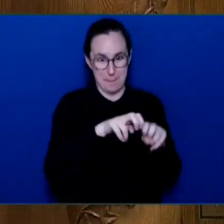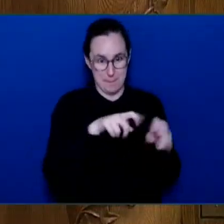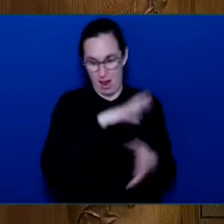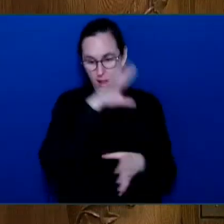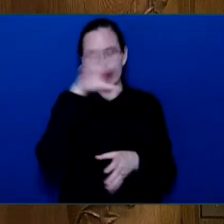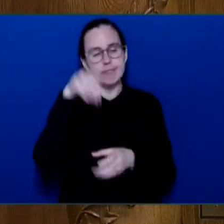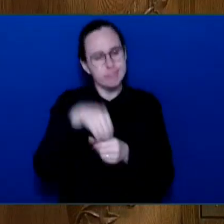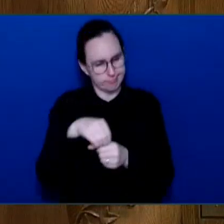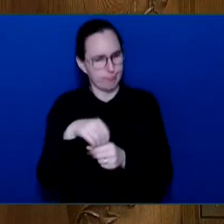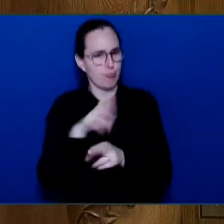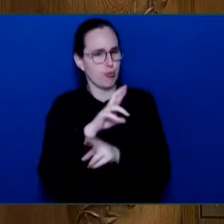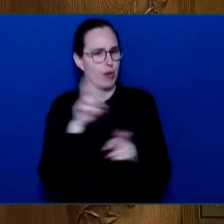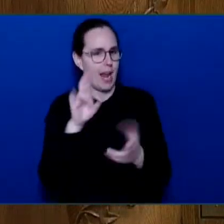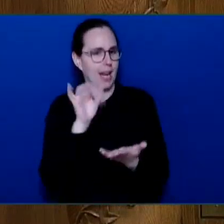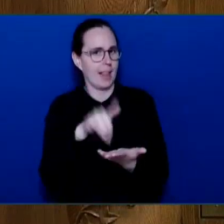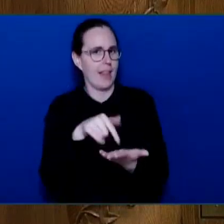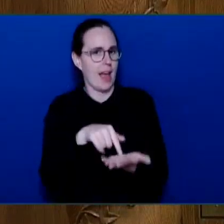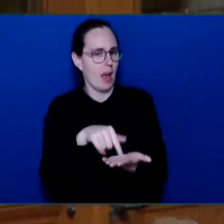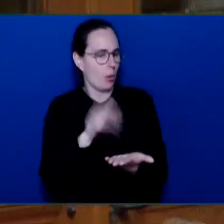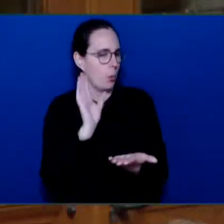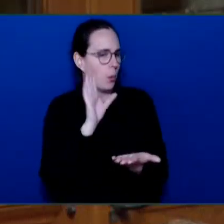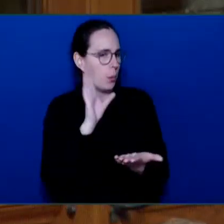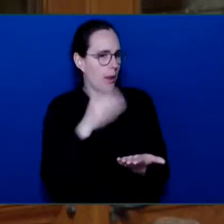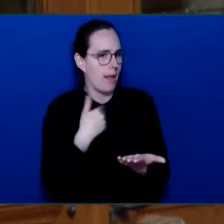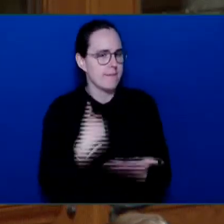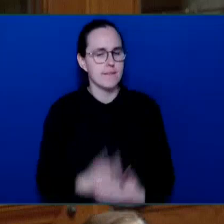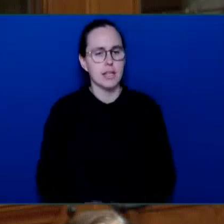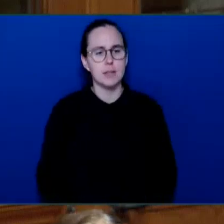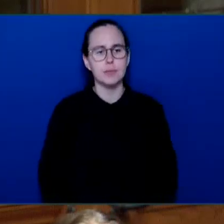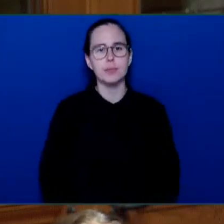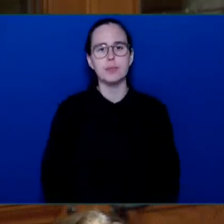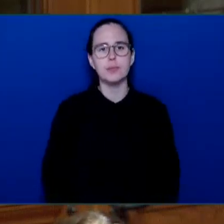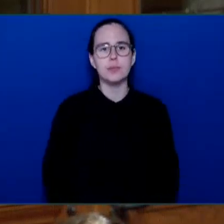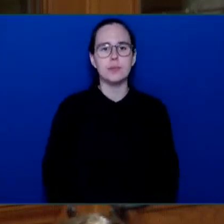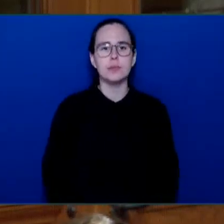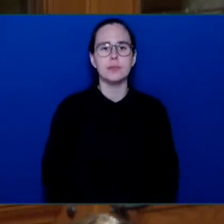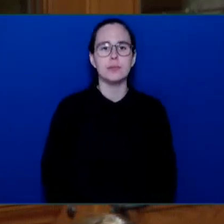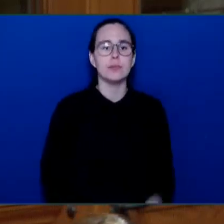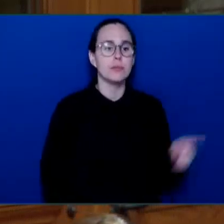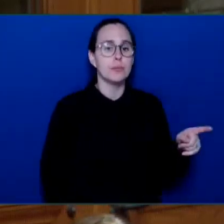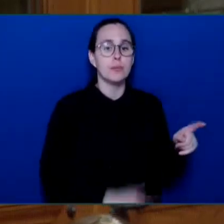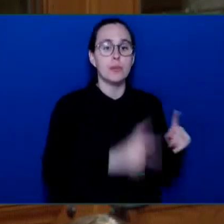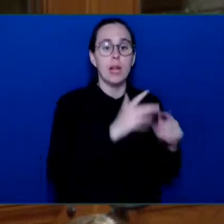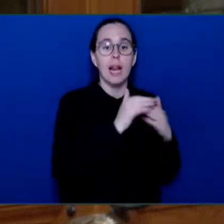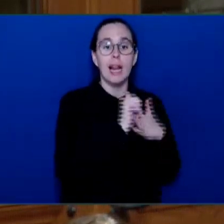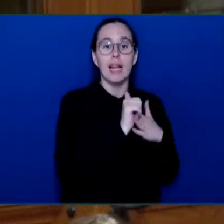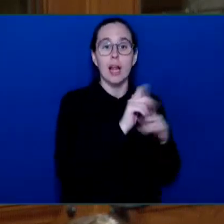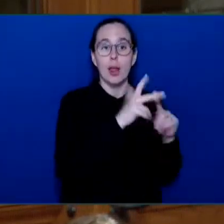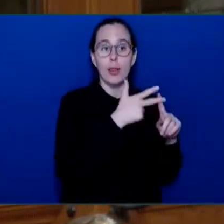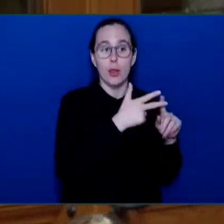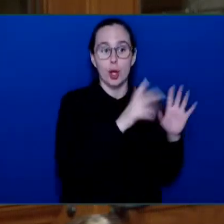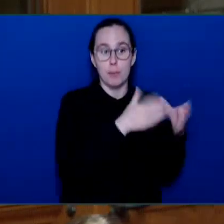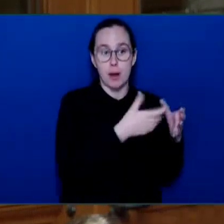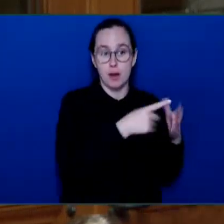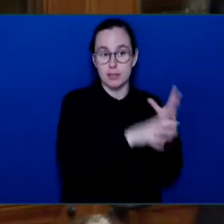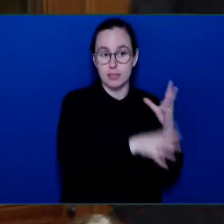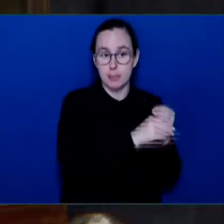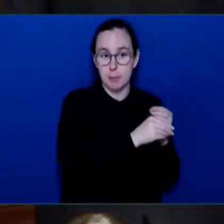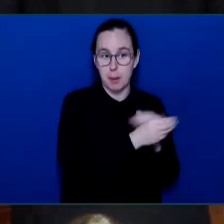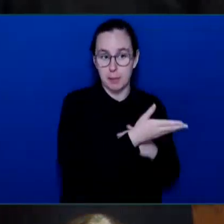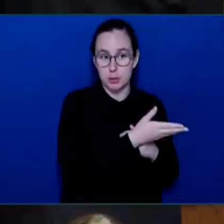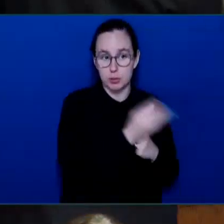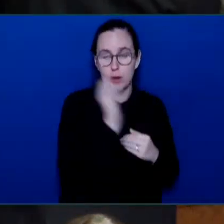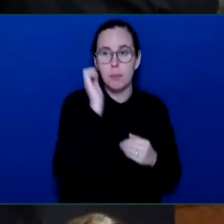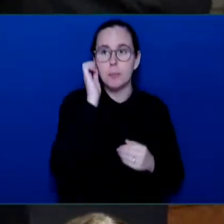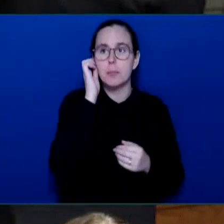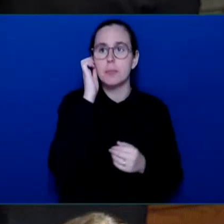Leader of the third party supplemental. Thank you, Honourable Speaker. Unfortunately, in this province, we have a poverty increasing strategy that